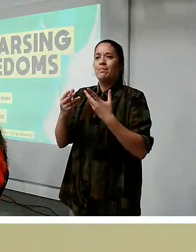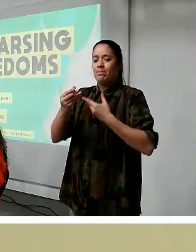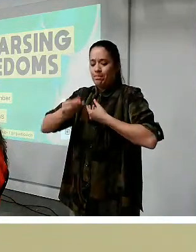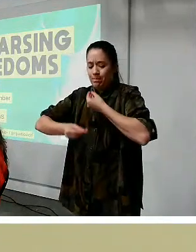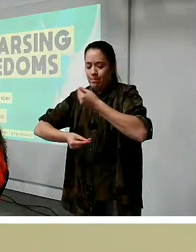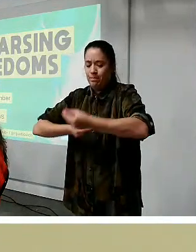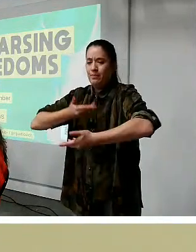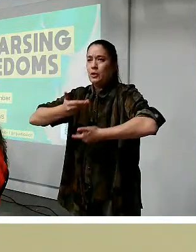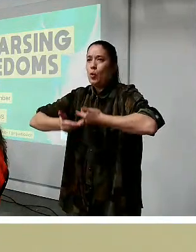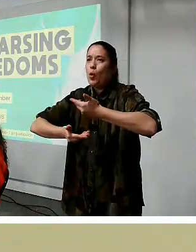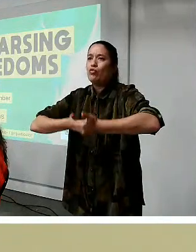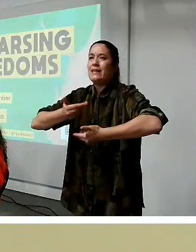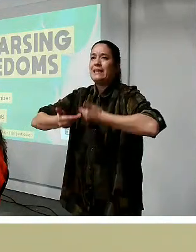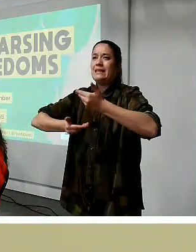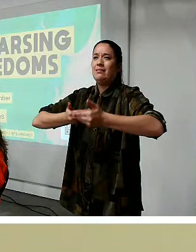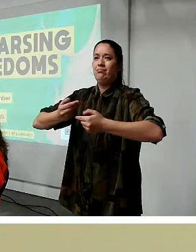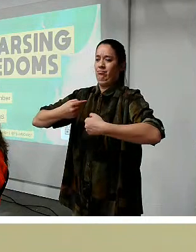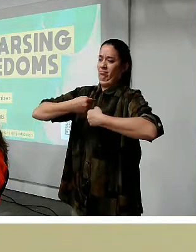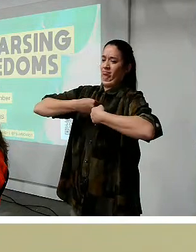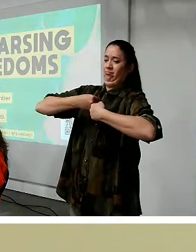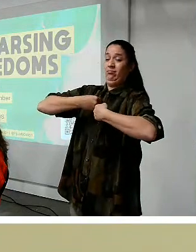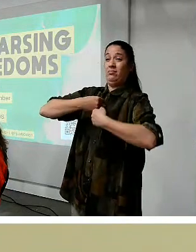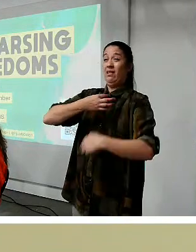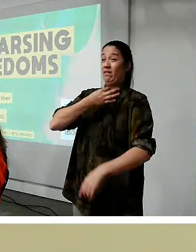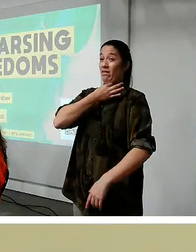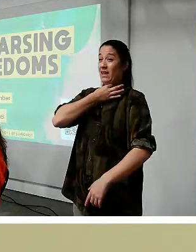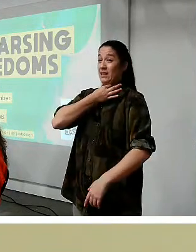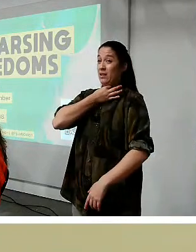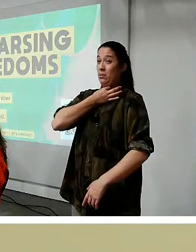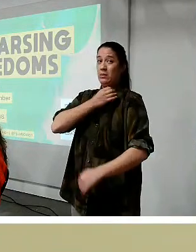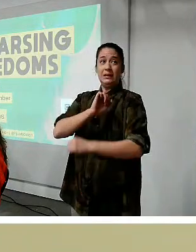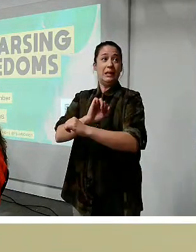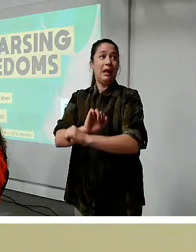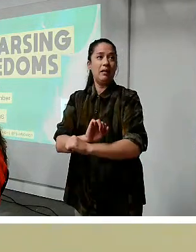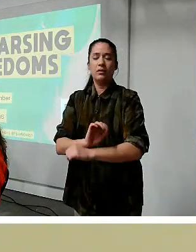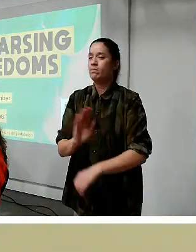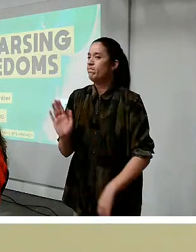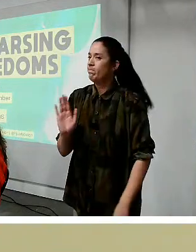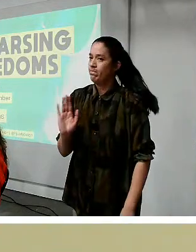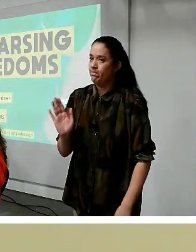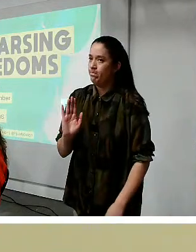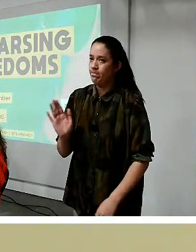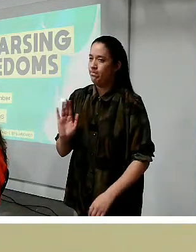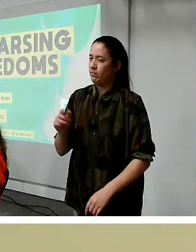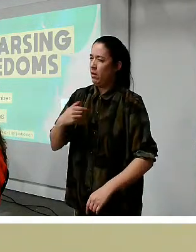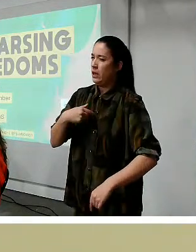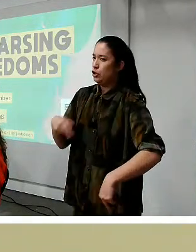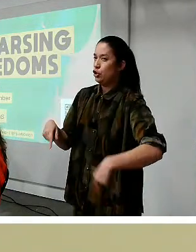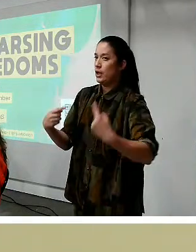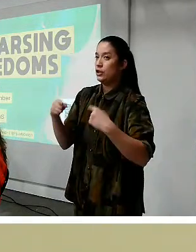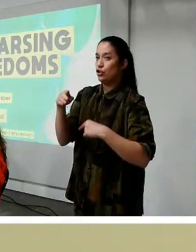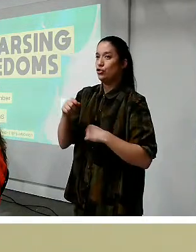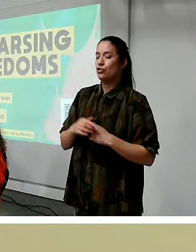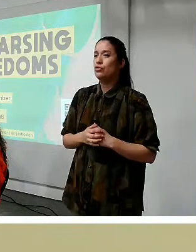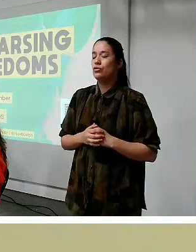myself and others that naked as we were, we came armed with a